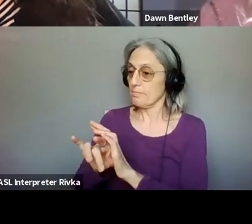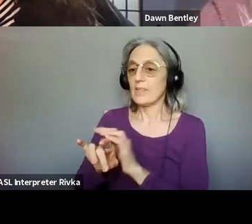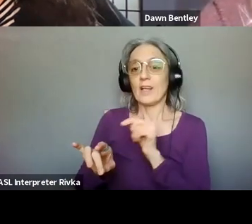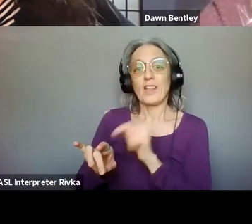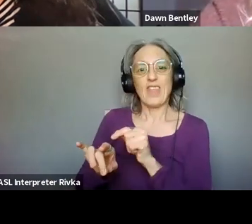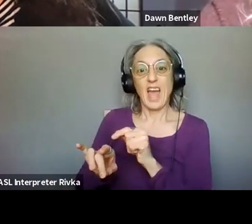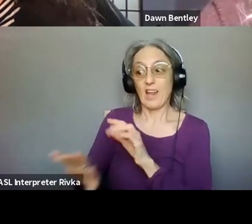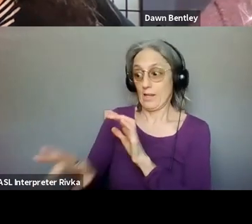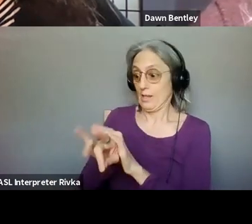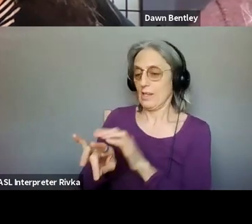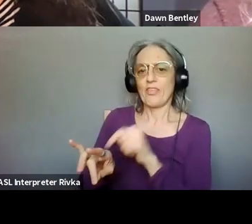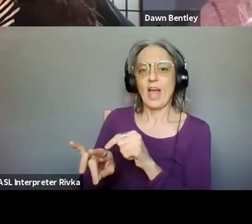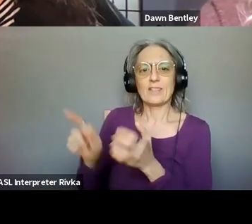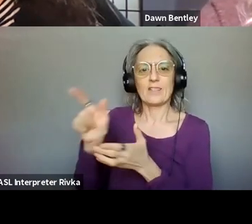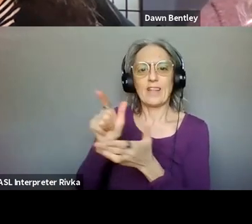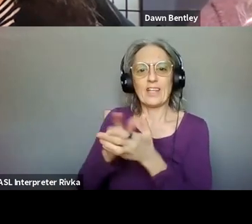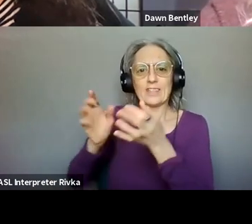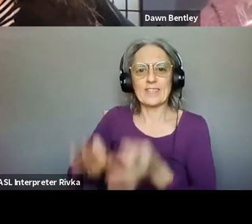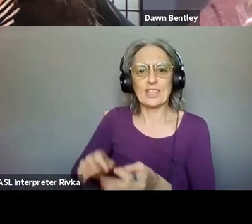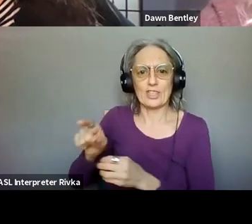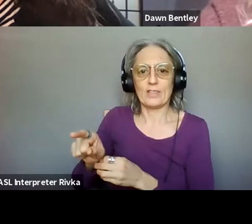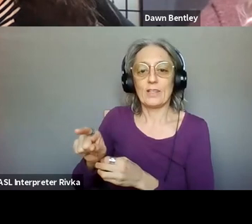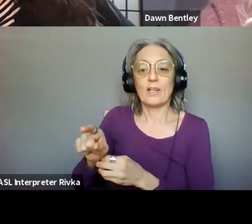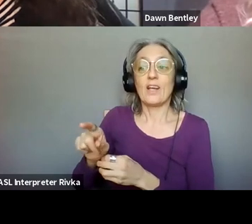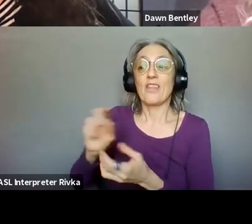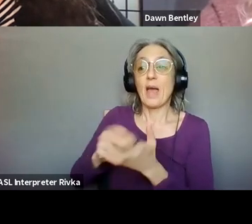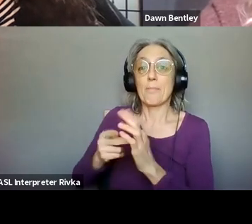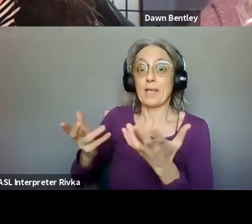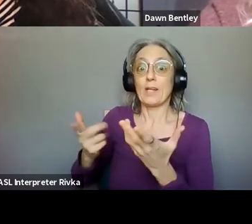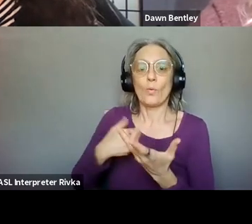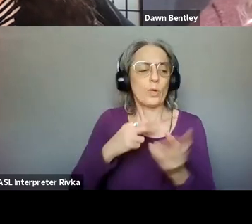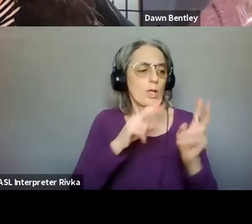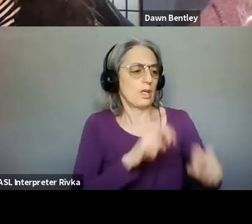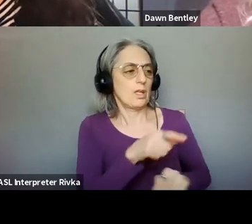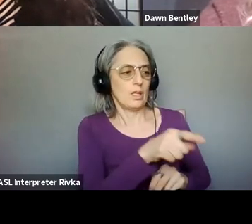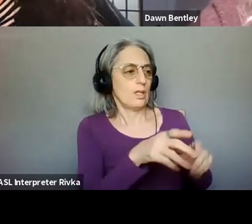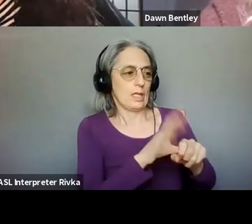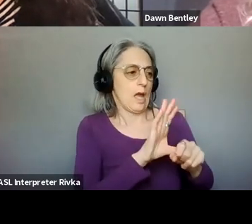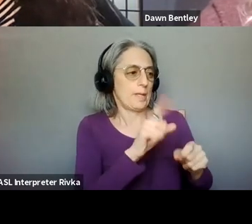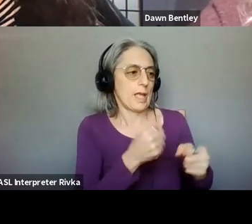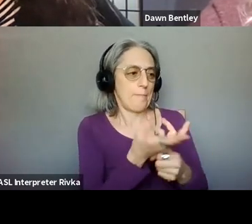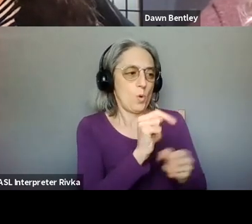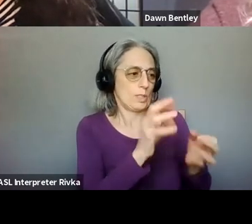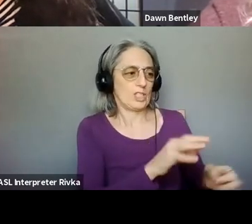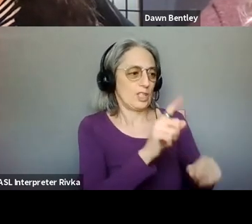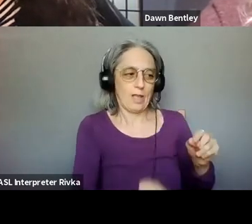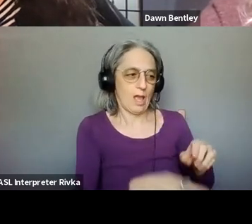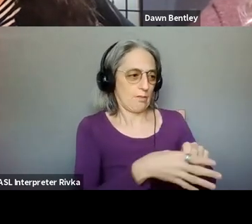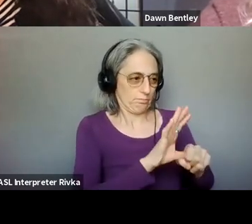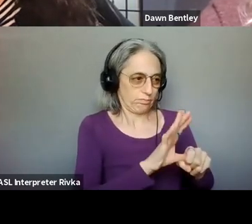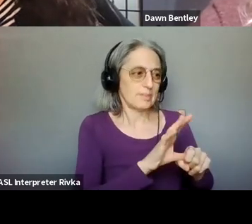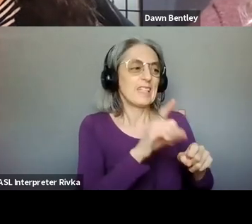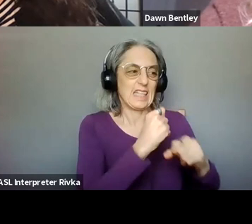determined that that person is incompetent and they need a guardian, and we've appointed a guardian. Once the guardianship is in